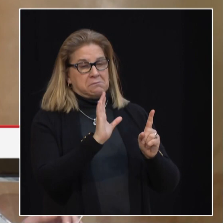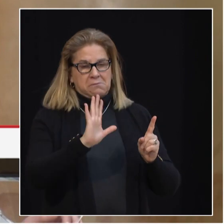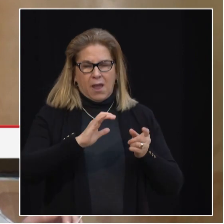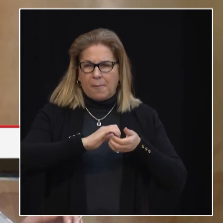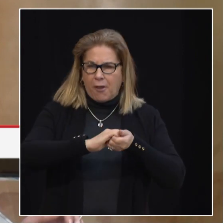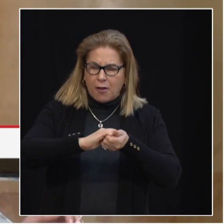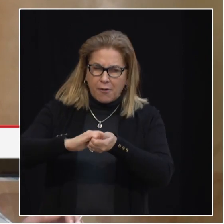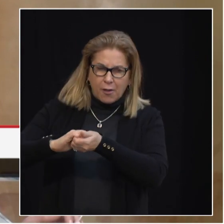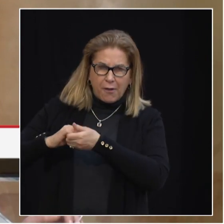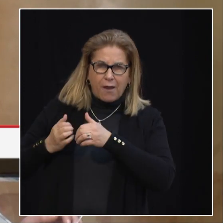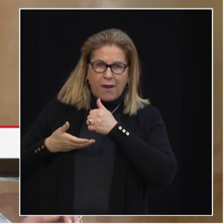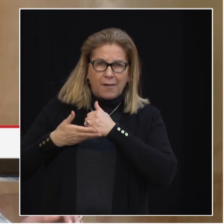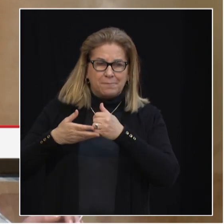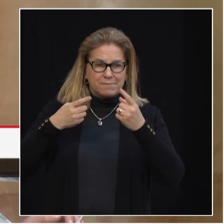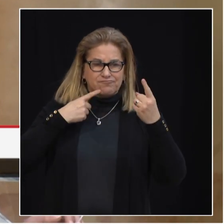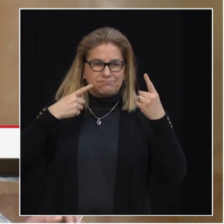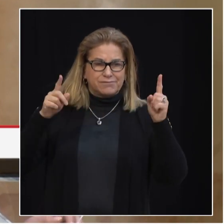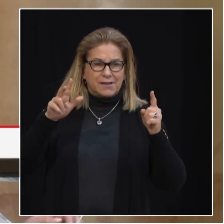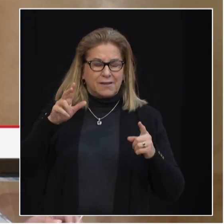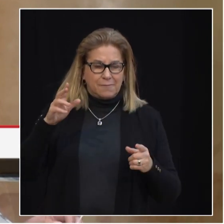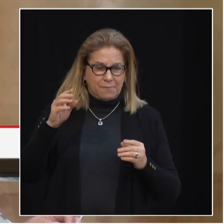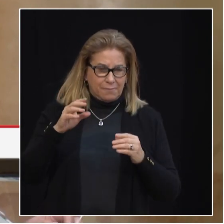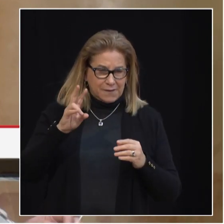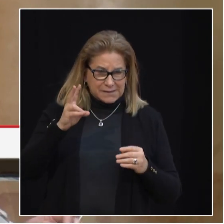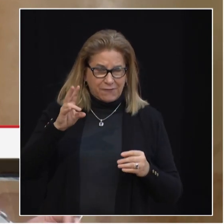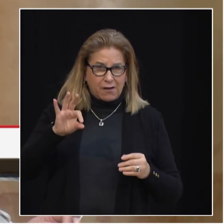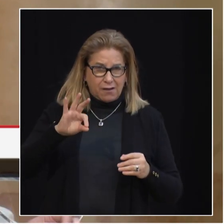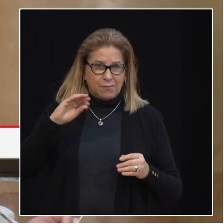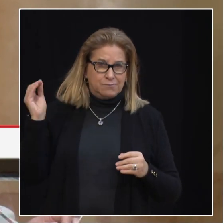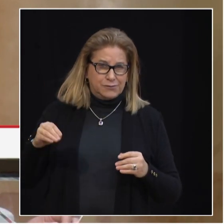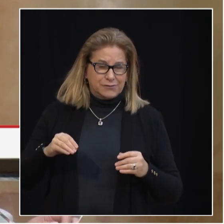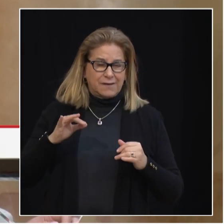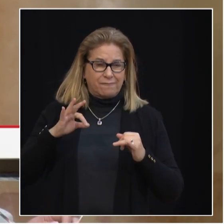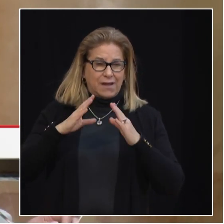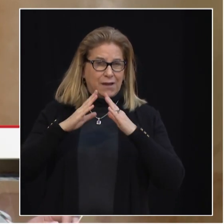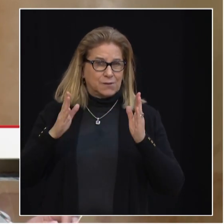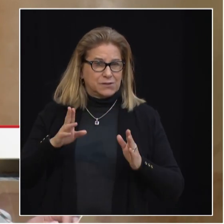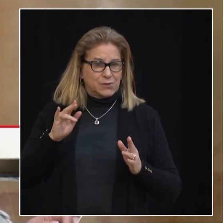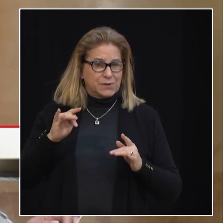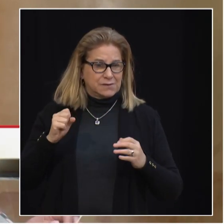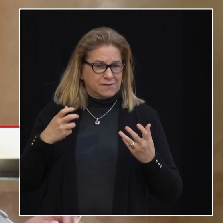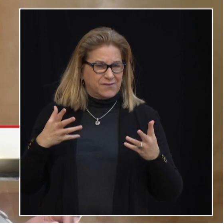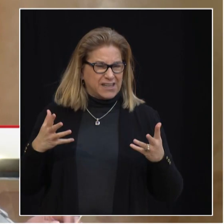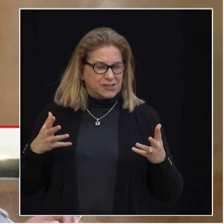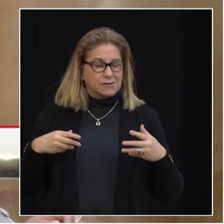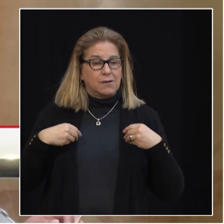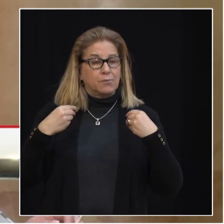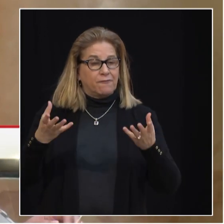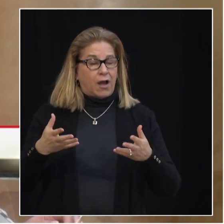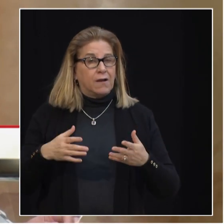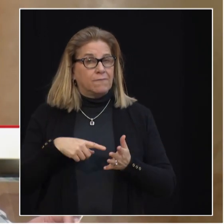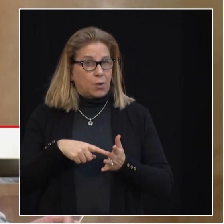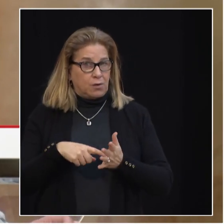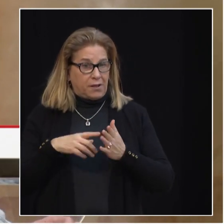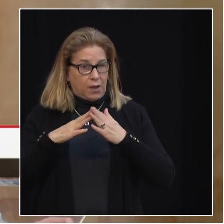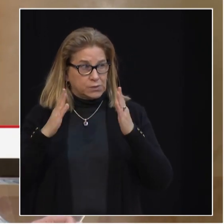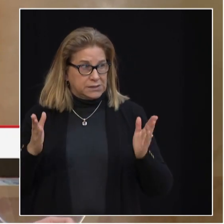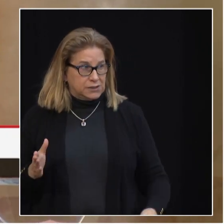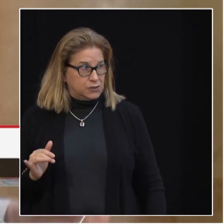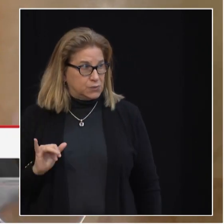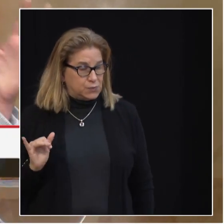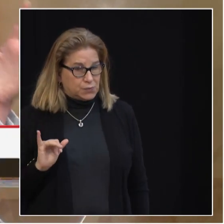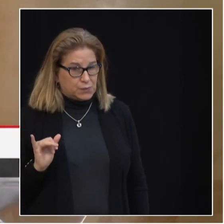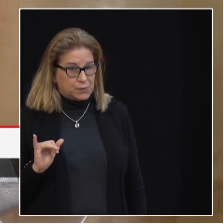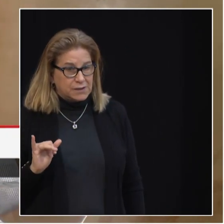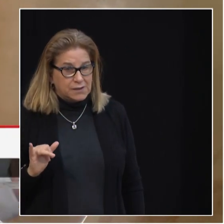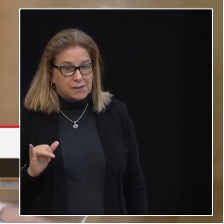new housing, especially affordable housing. So we're gonna shift into the last part of March Madness